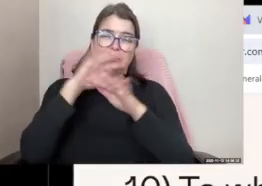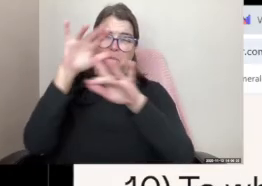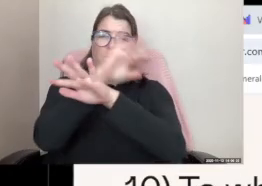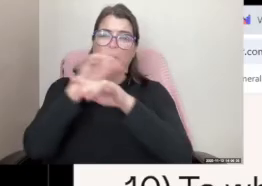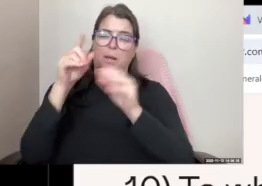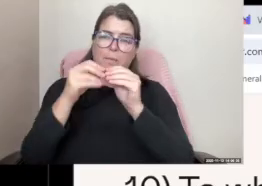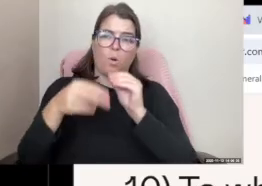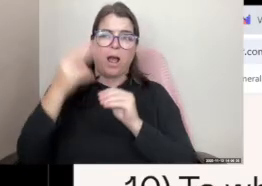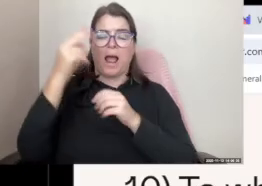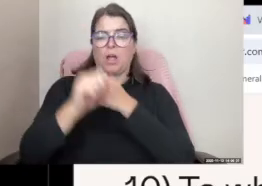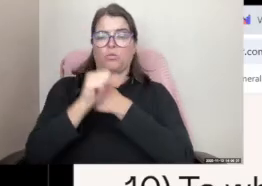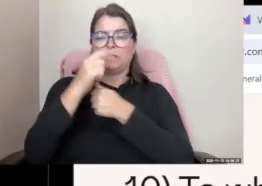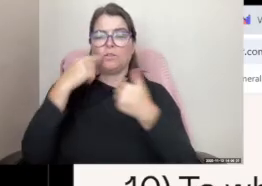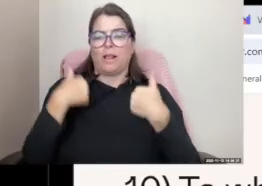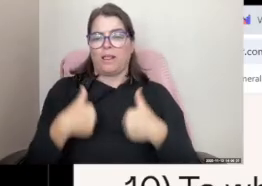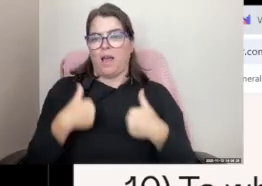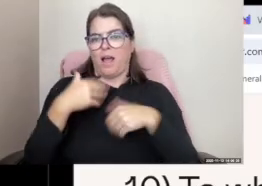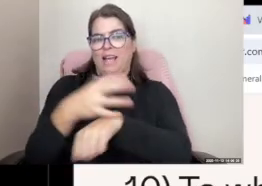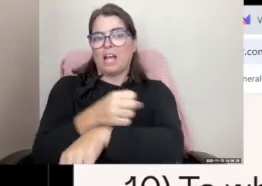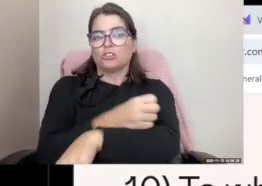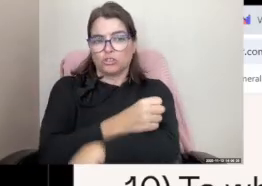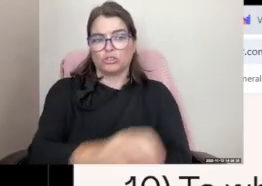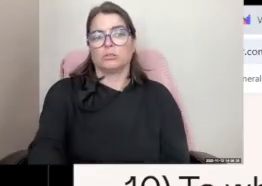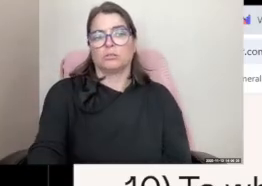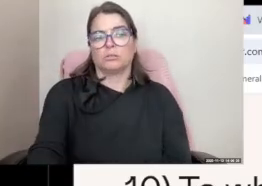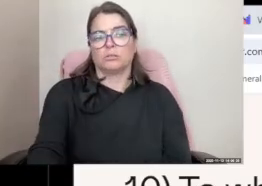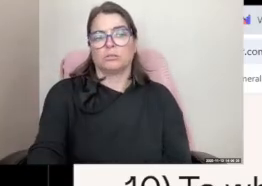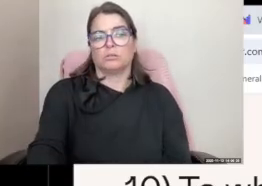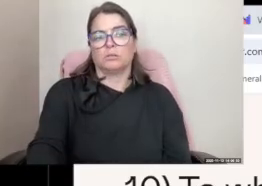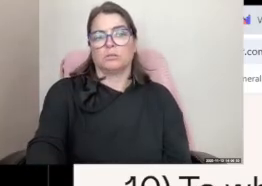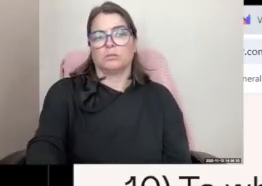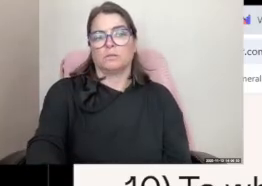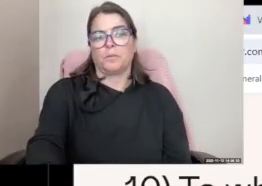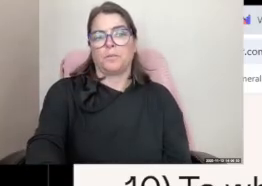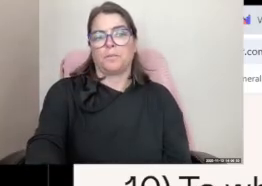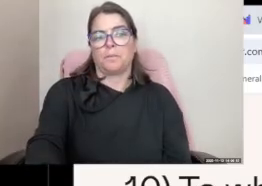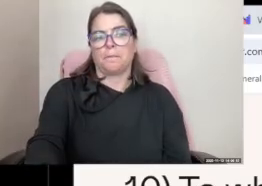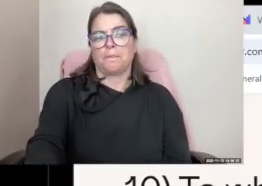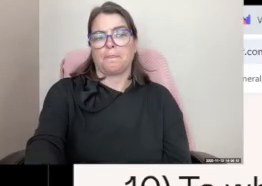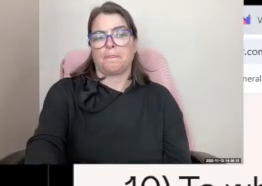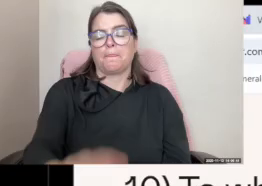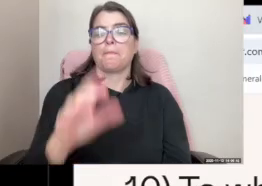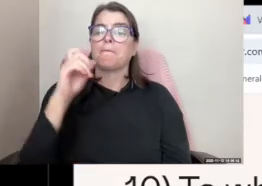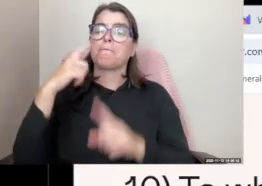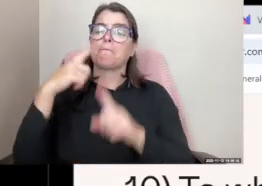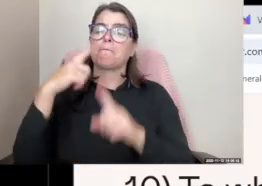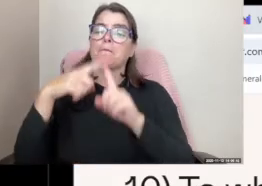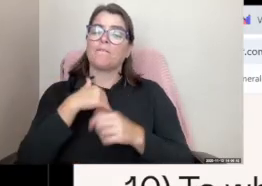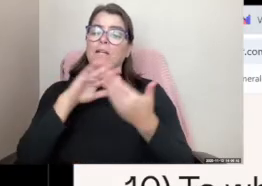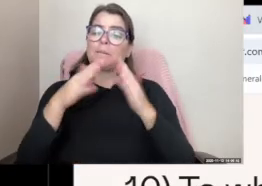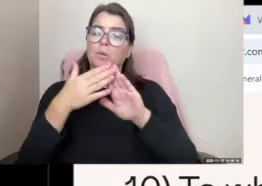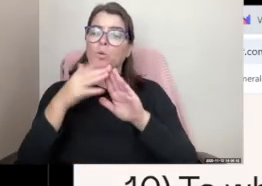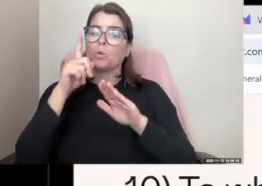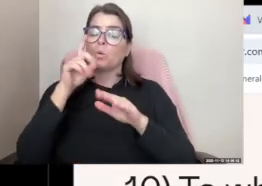highlighted, the port area is an area that receives diesel particle